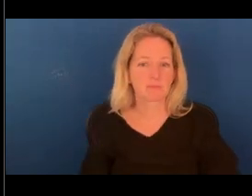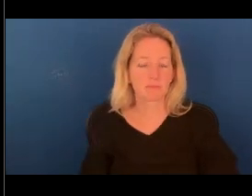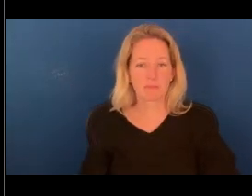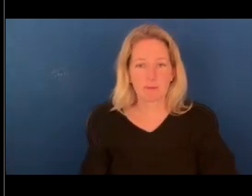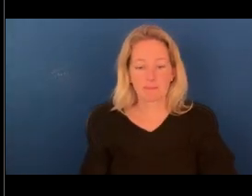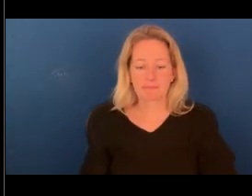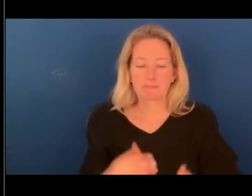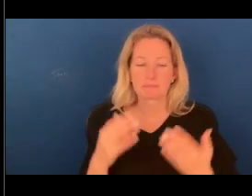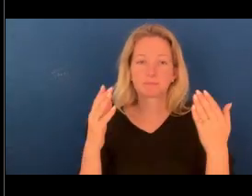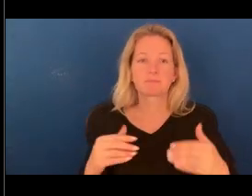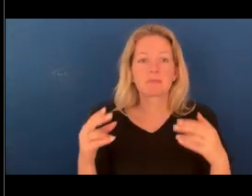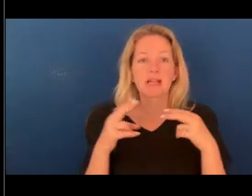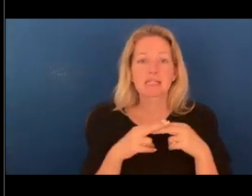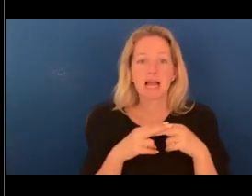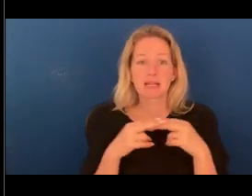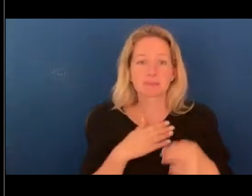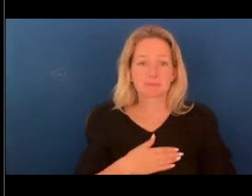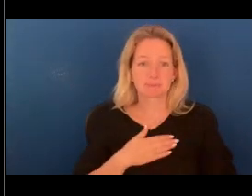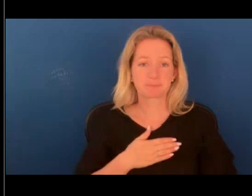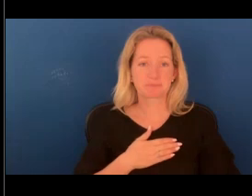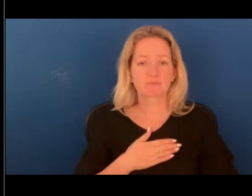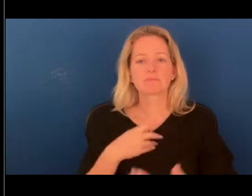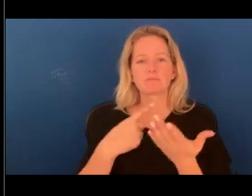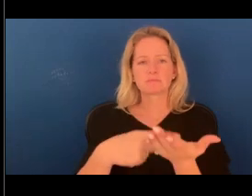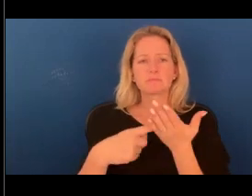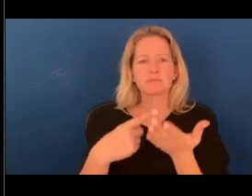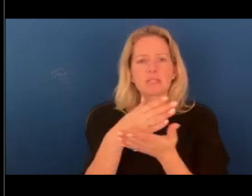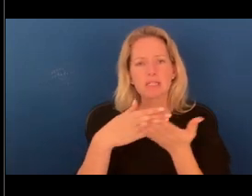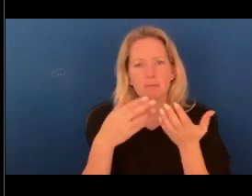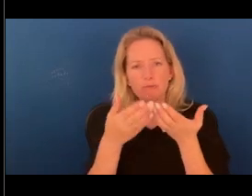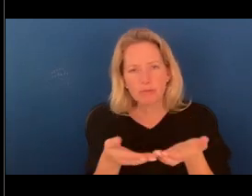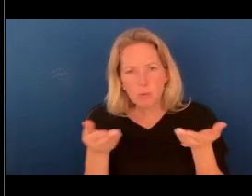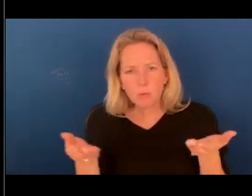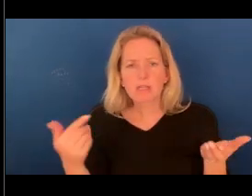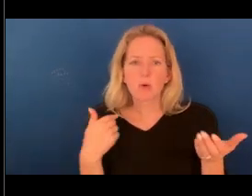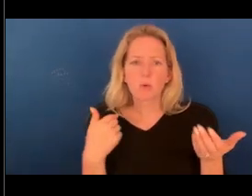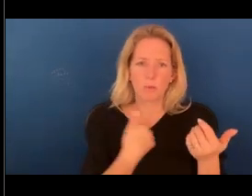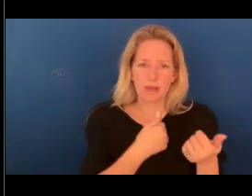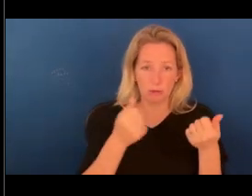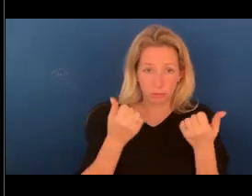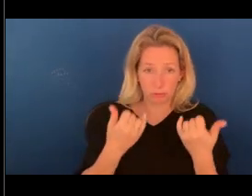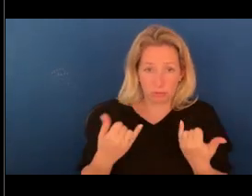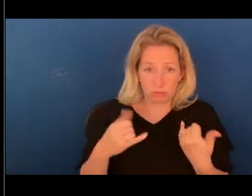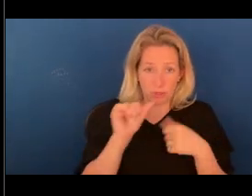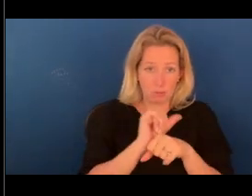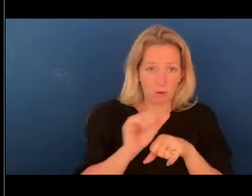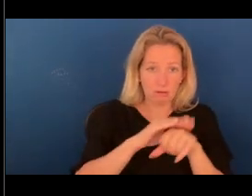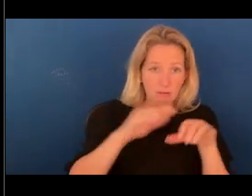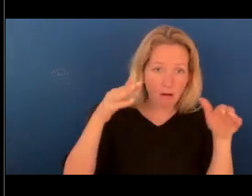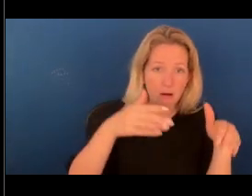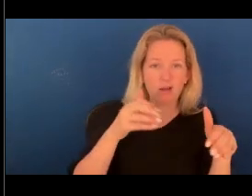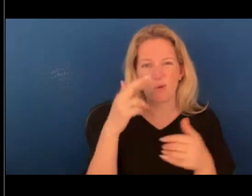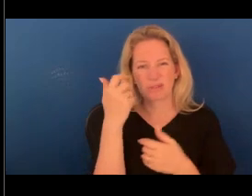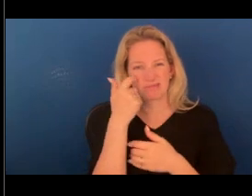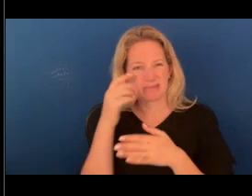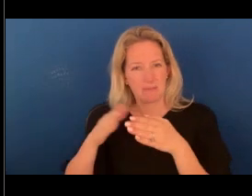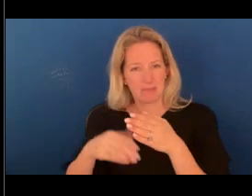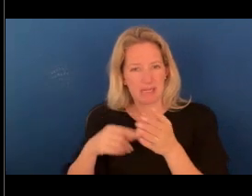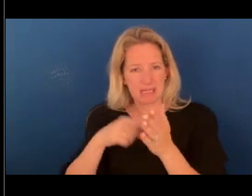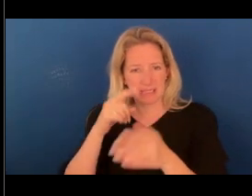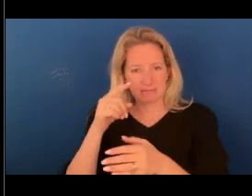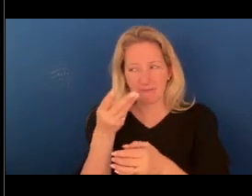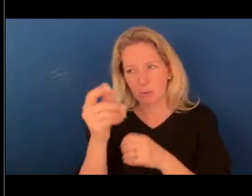So now I'm going to talk about just some of the resources that we are either currently working on or have completed in the last few years. Links for